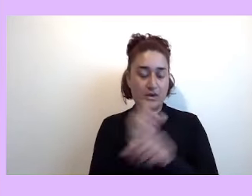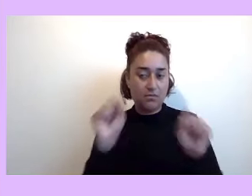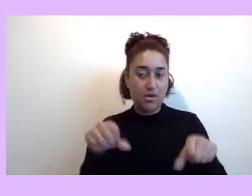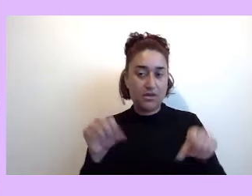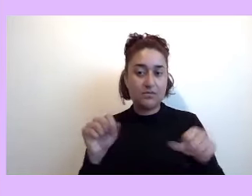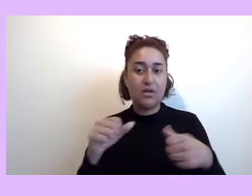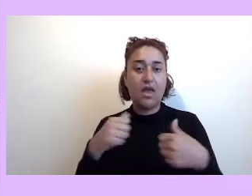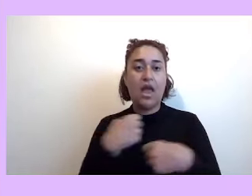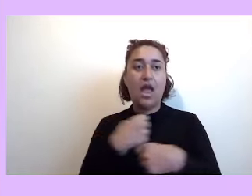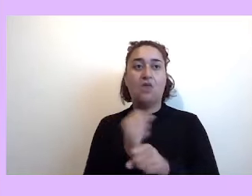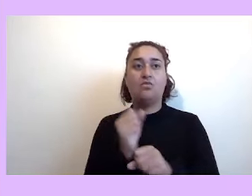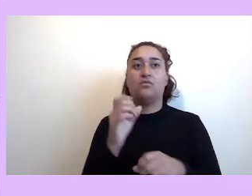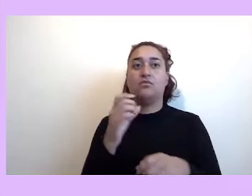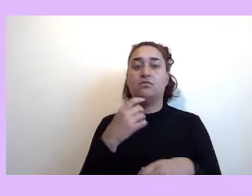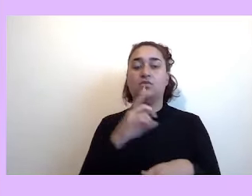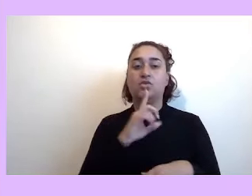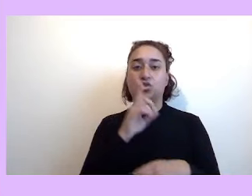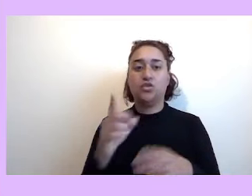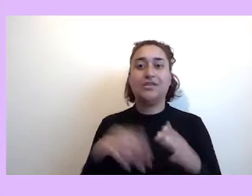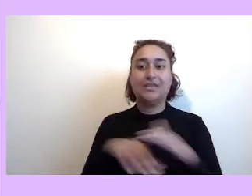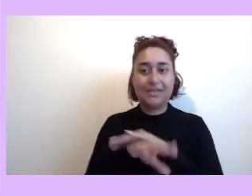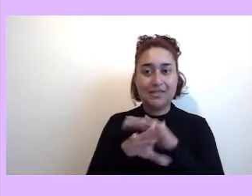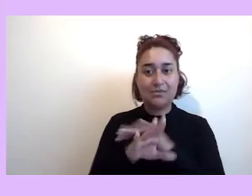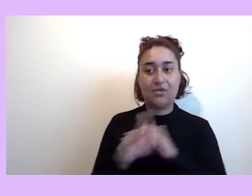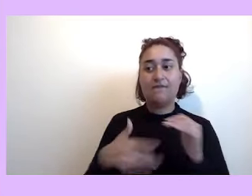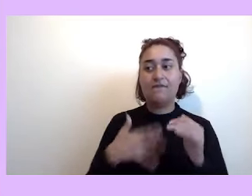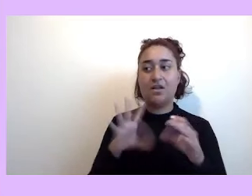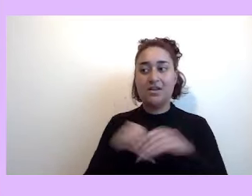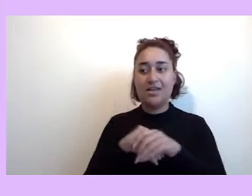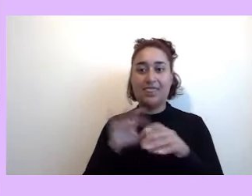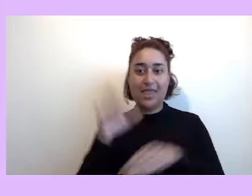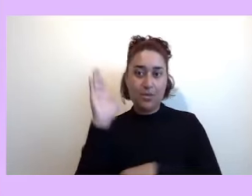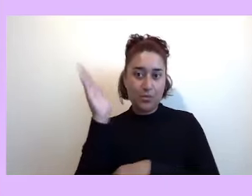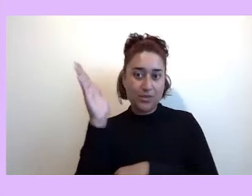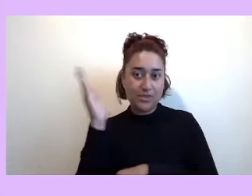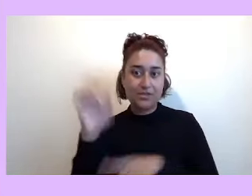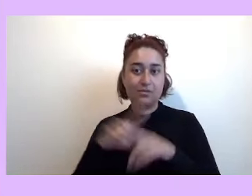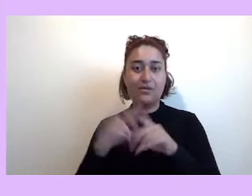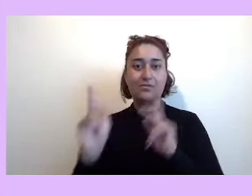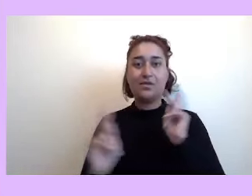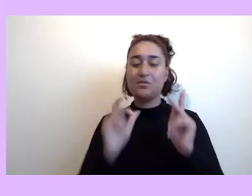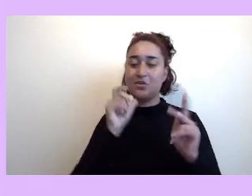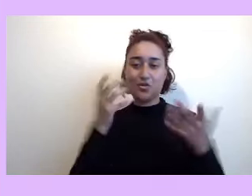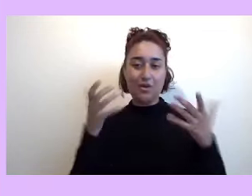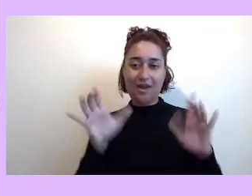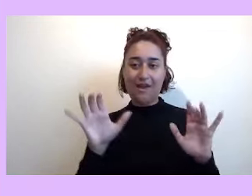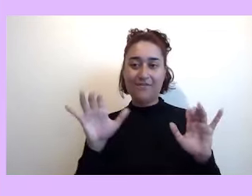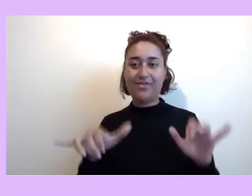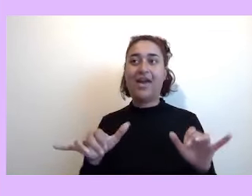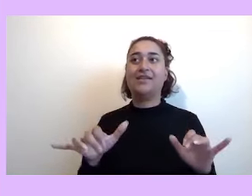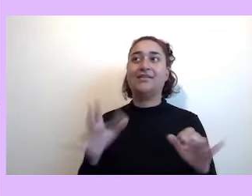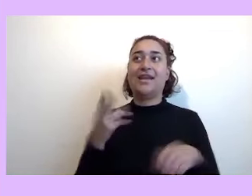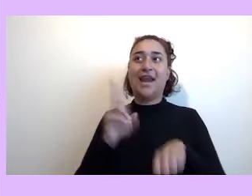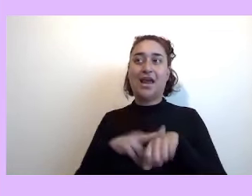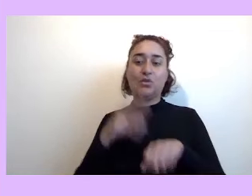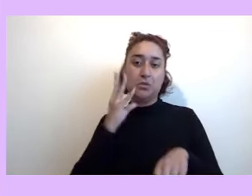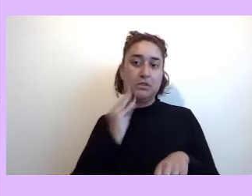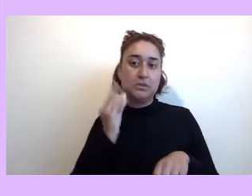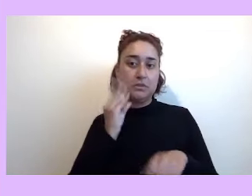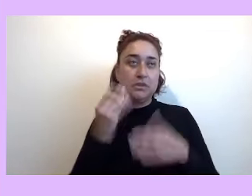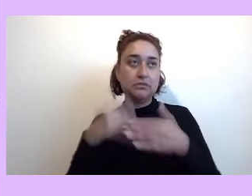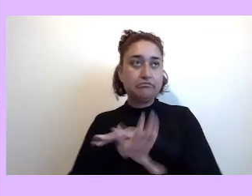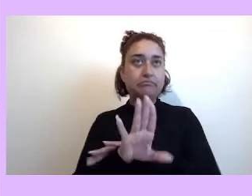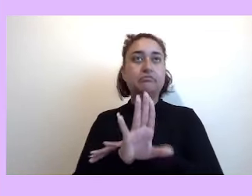how to make sure it's accessible and felt through that presentation? But if folks don't have that organic experience for themselves, it's